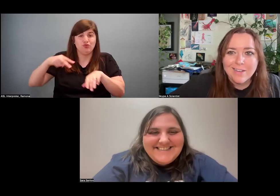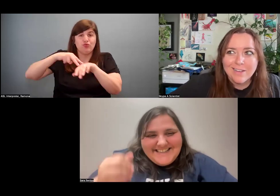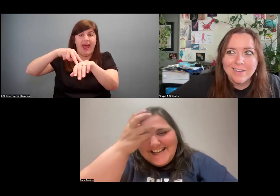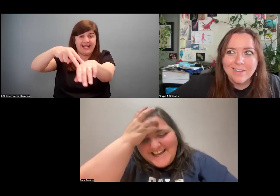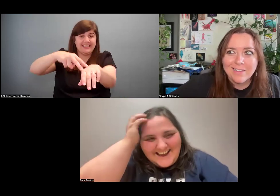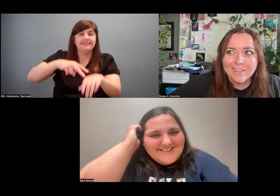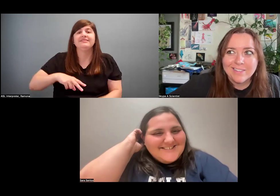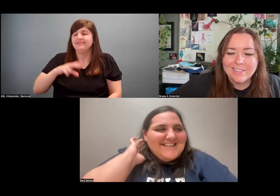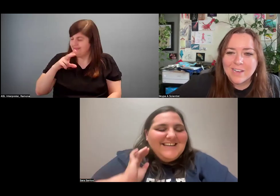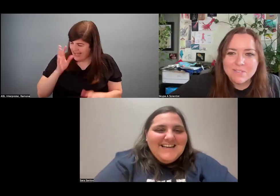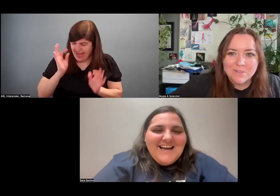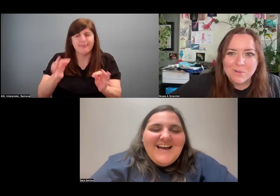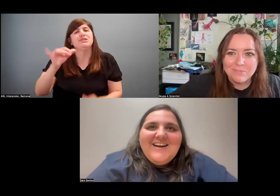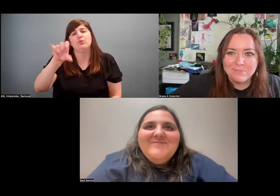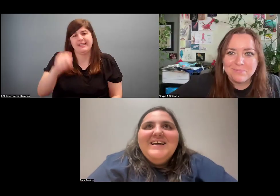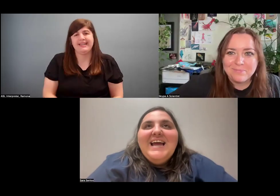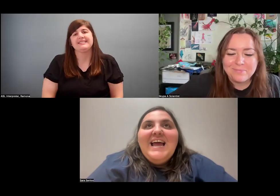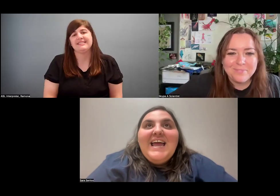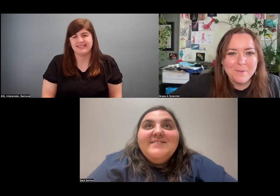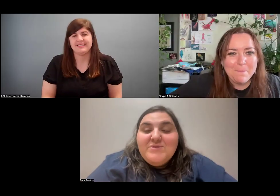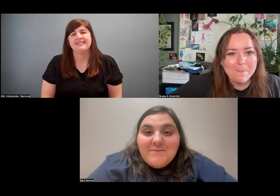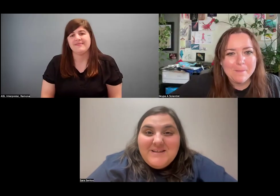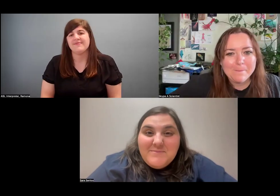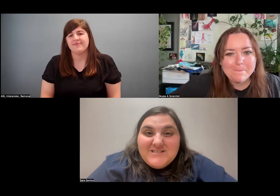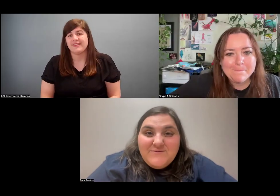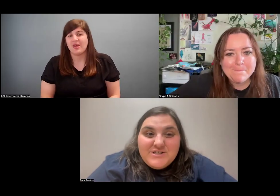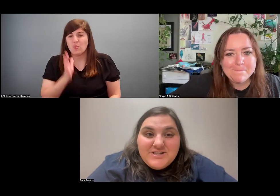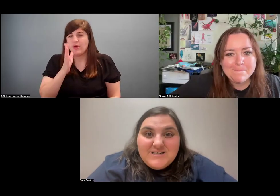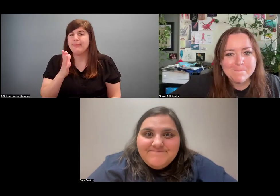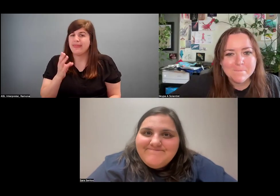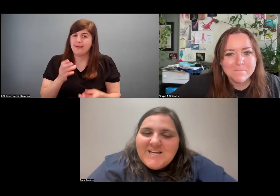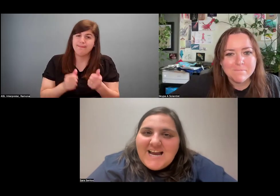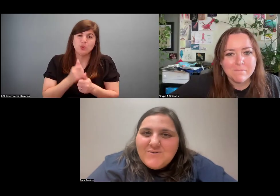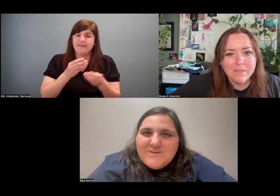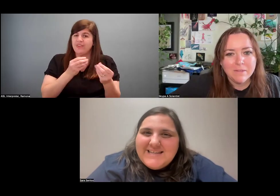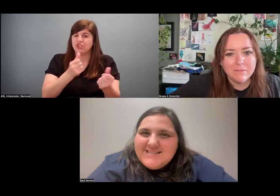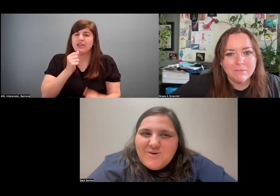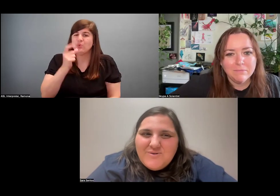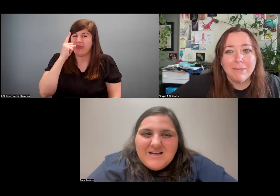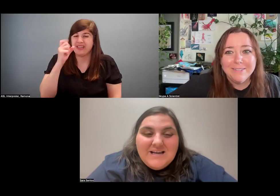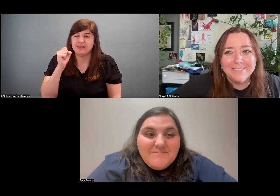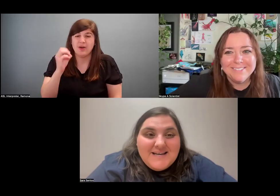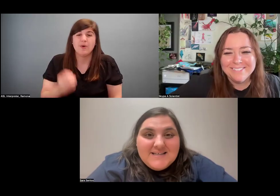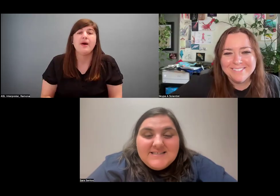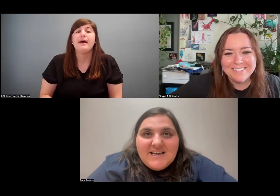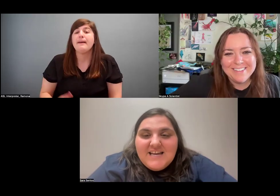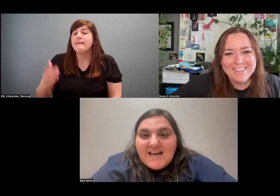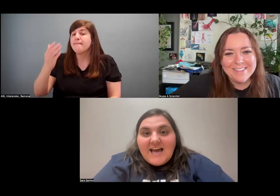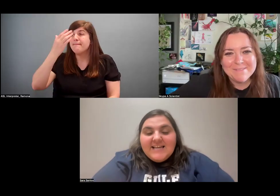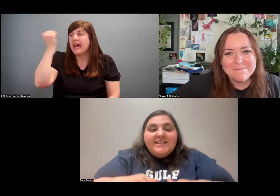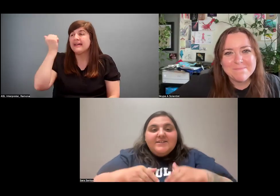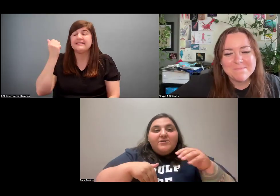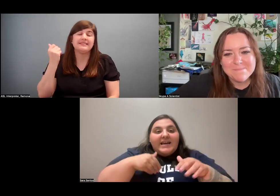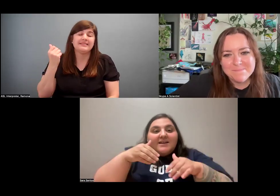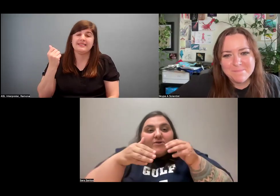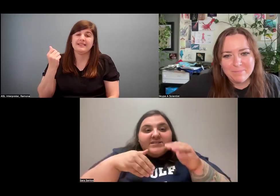Yes. Absolutely. That would be so cool. Um, would that be the most efficient? I don't think so, because